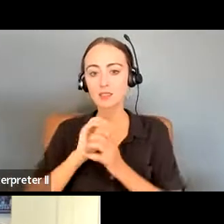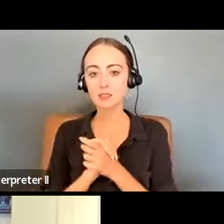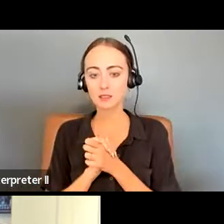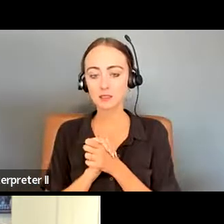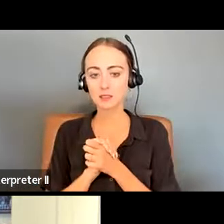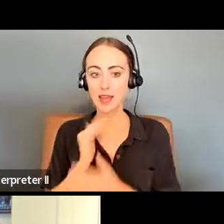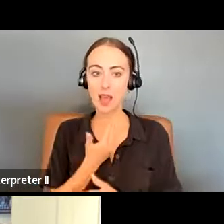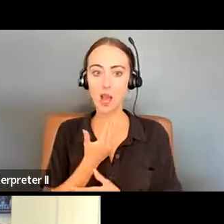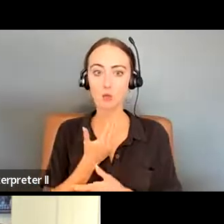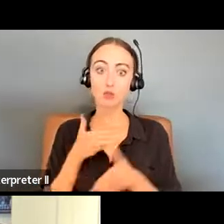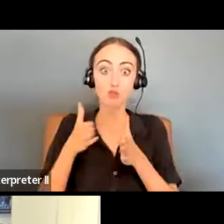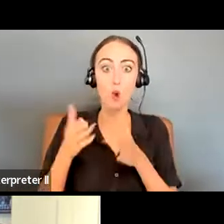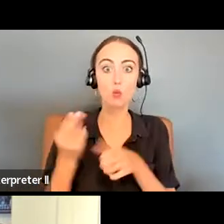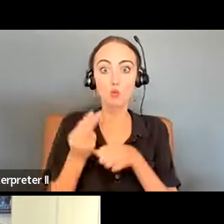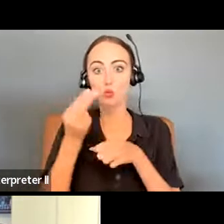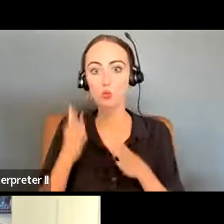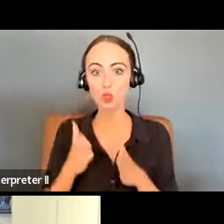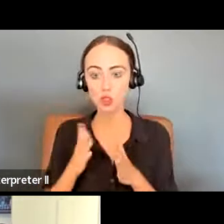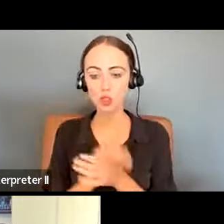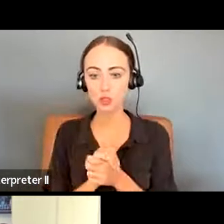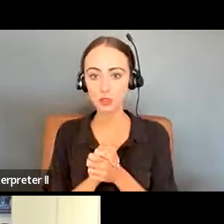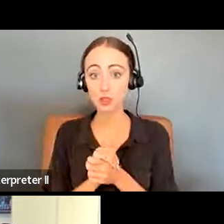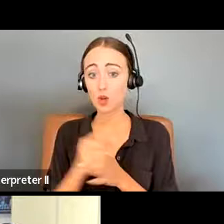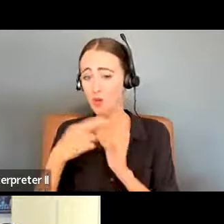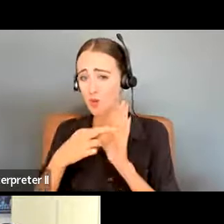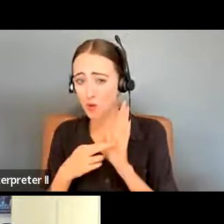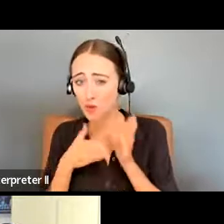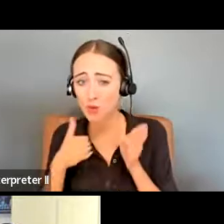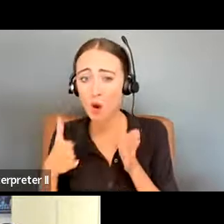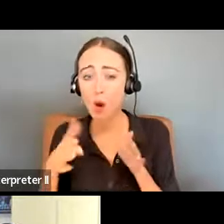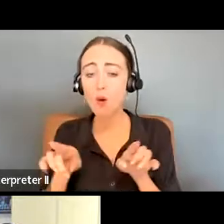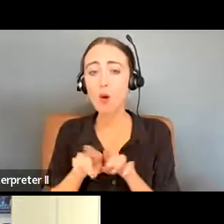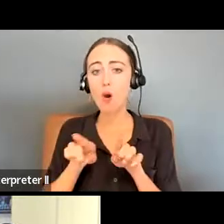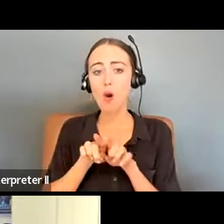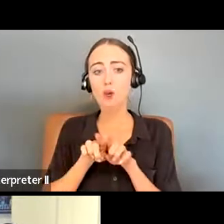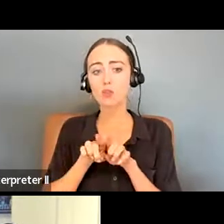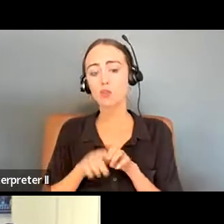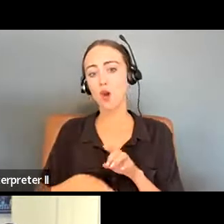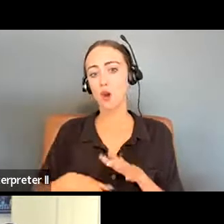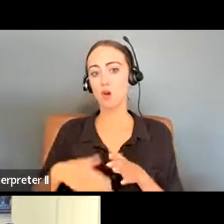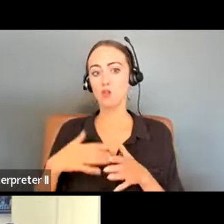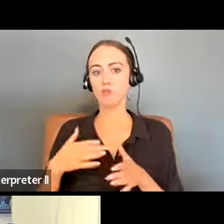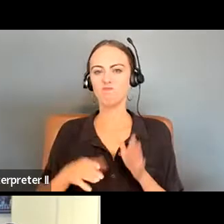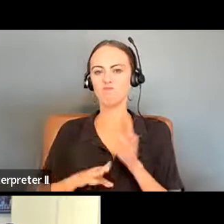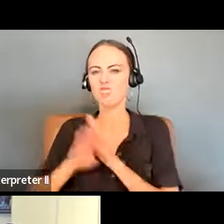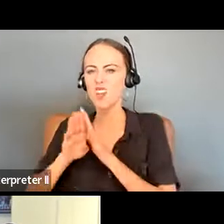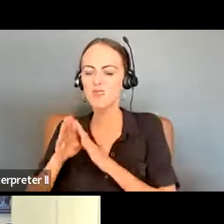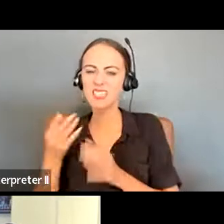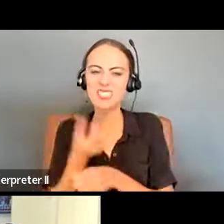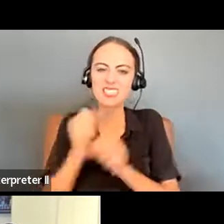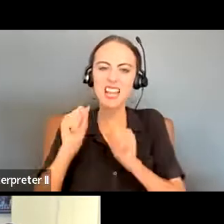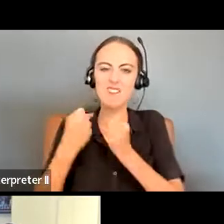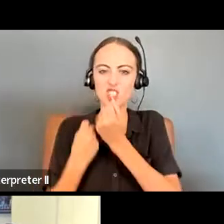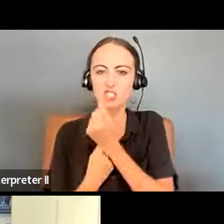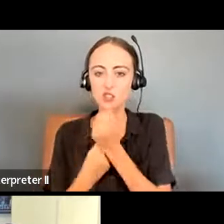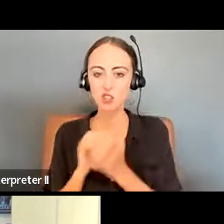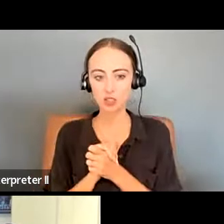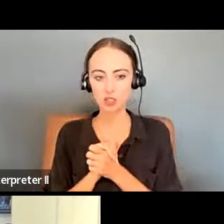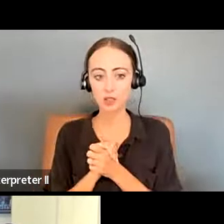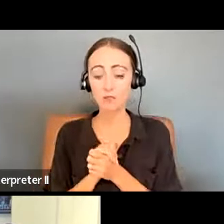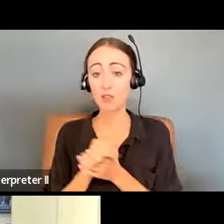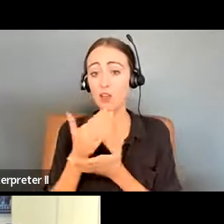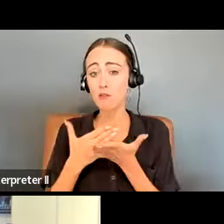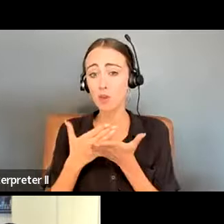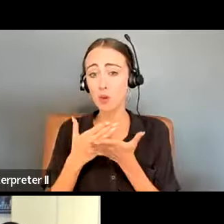users. It both addresses the rules of the road as well as facilitating the construction of safer infrastructure. There are several parts to the